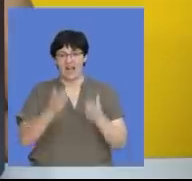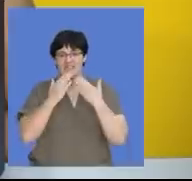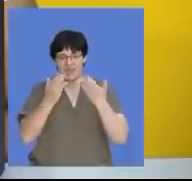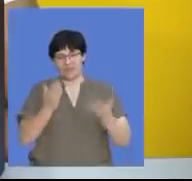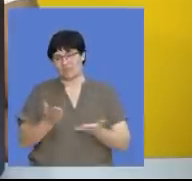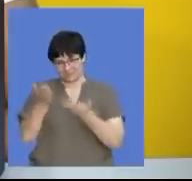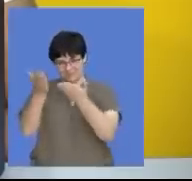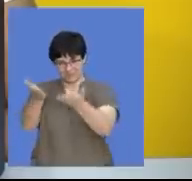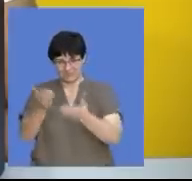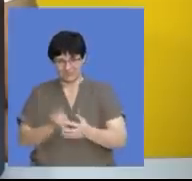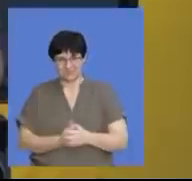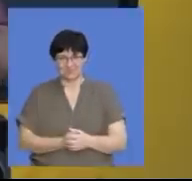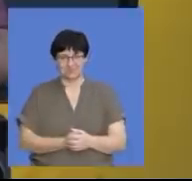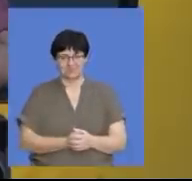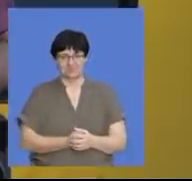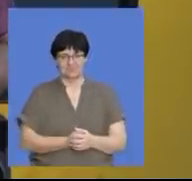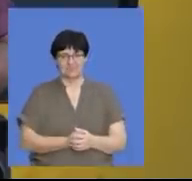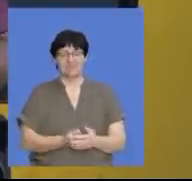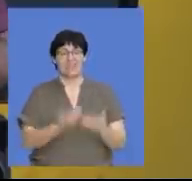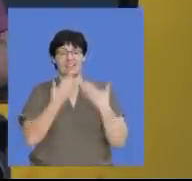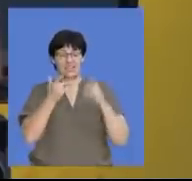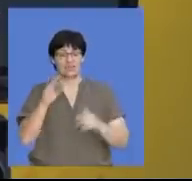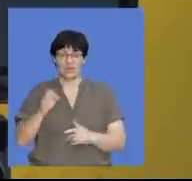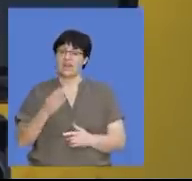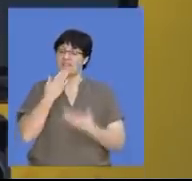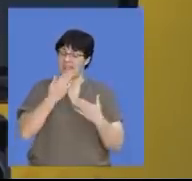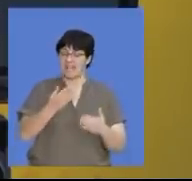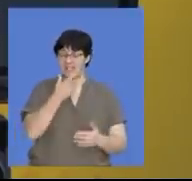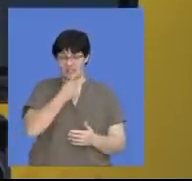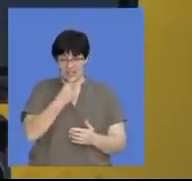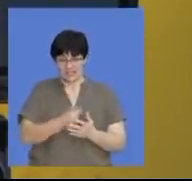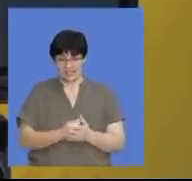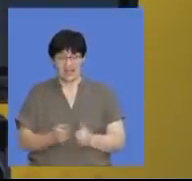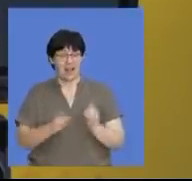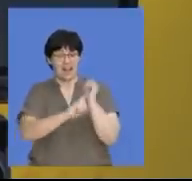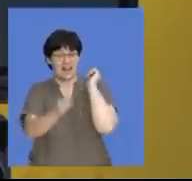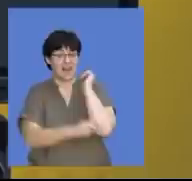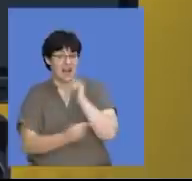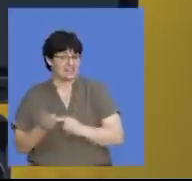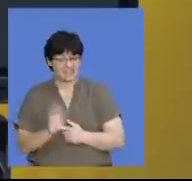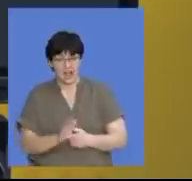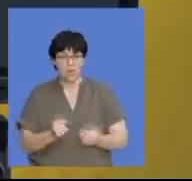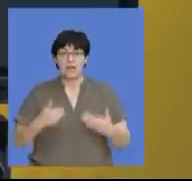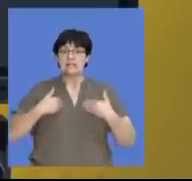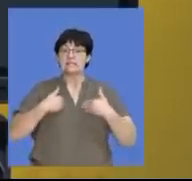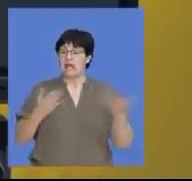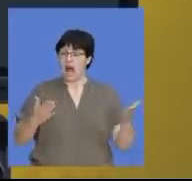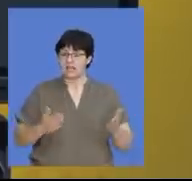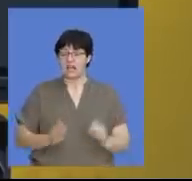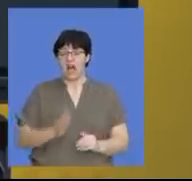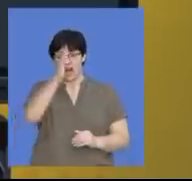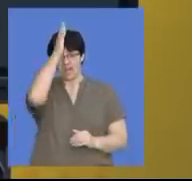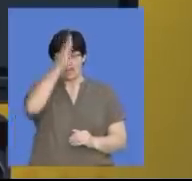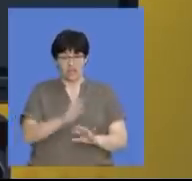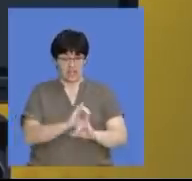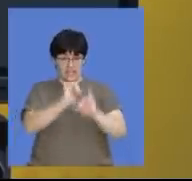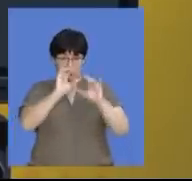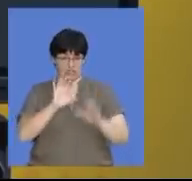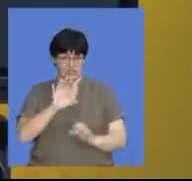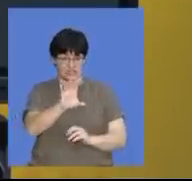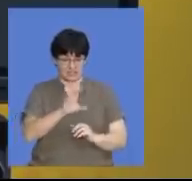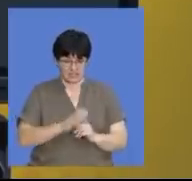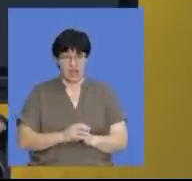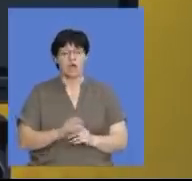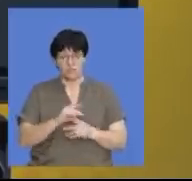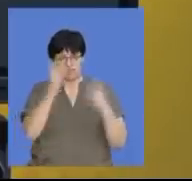much, Cameron, and over to you. Thanks, Looney. Thanks, Nicolene. We're on to the last segment, but we've started with vertical exaggeration. So let's